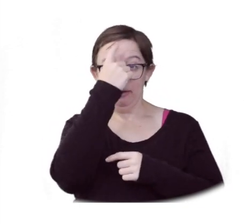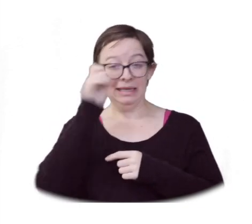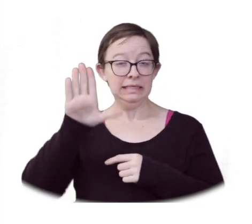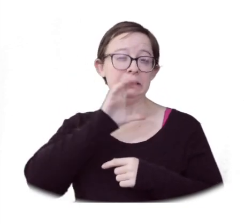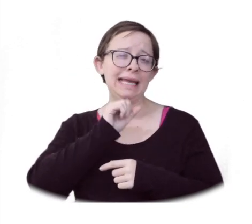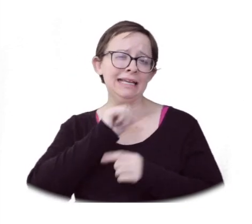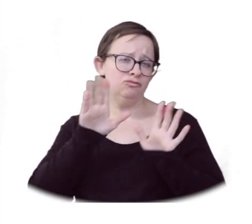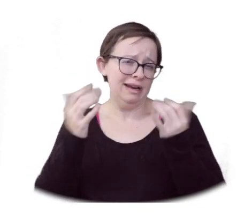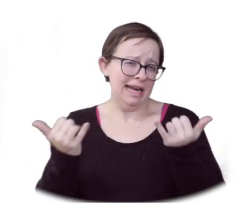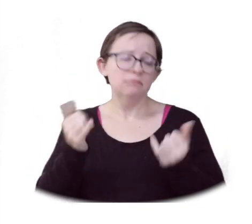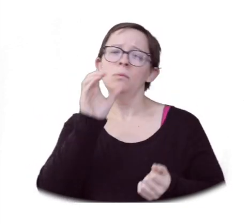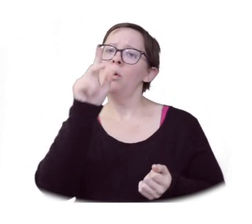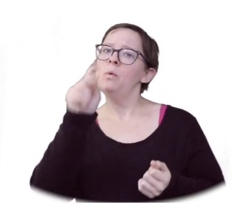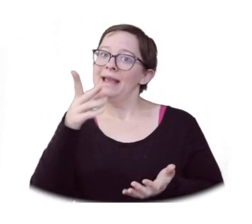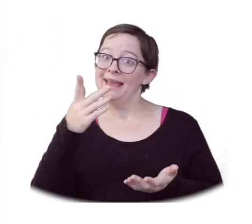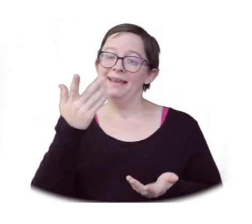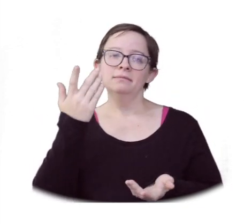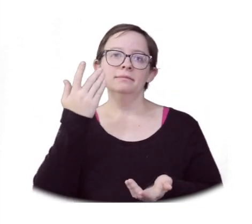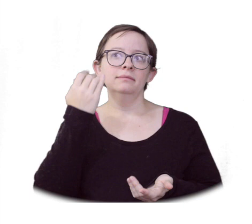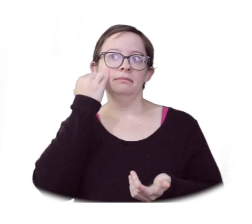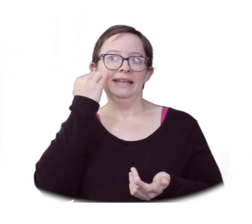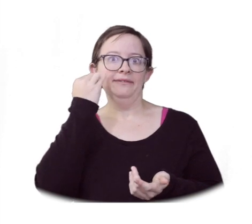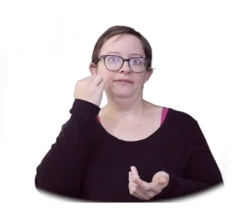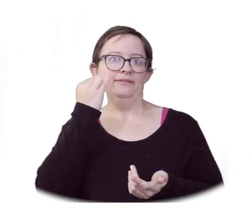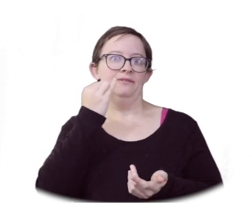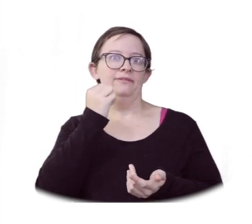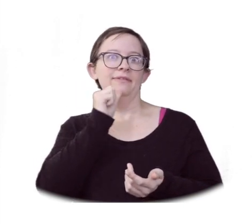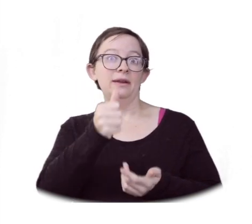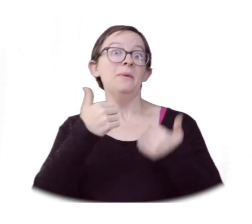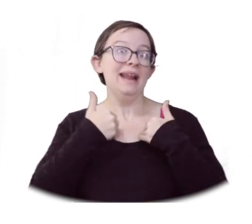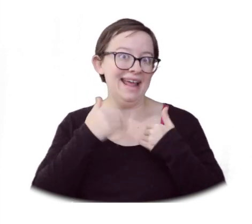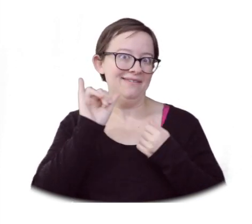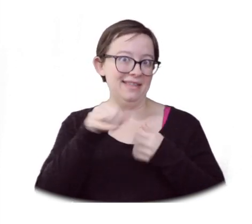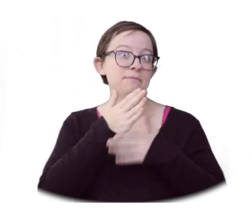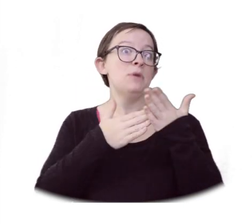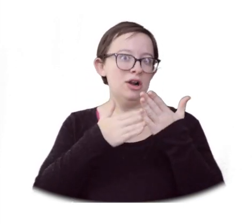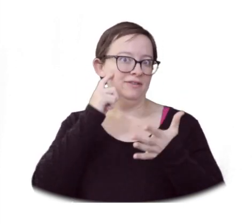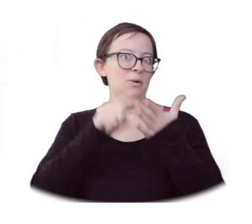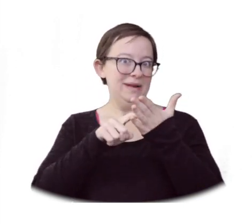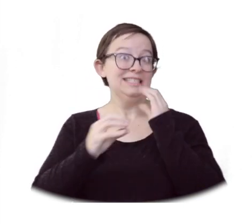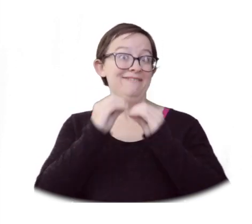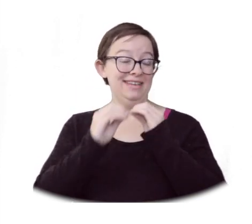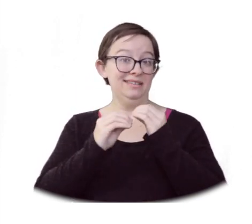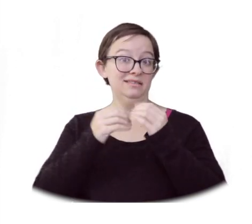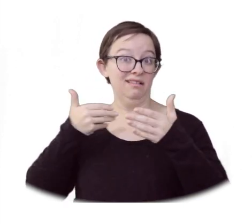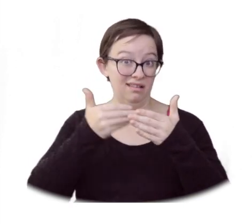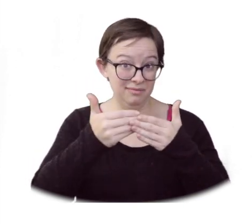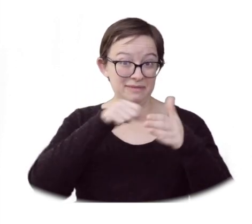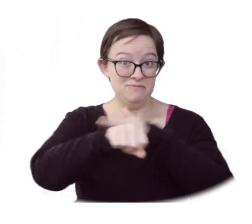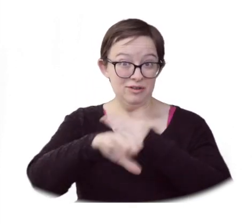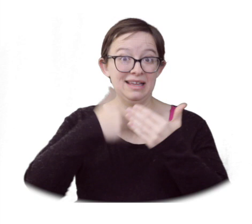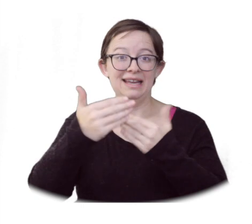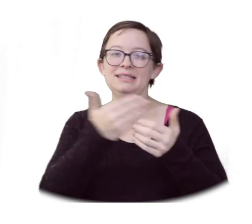Miko being the age he is, it is okay. If they don't have that part of the notifications